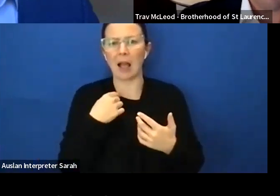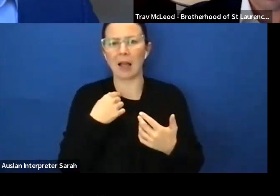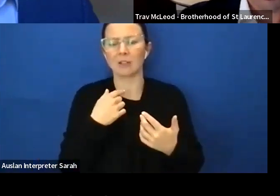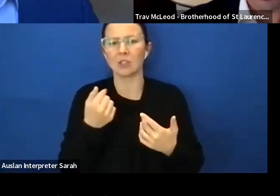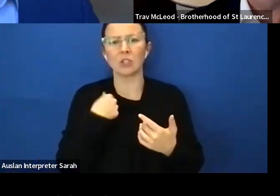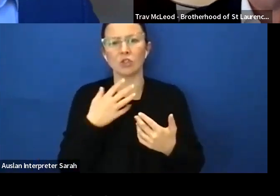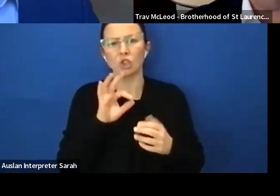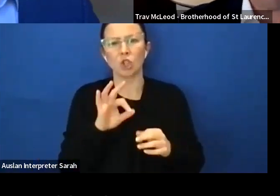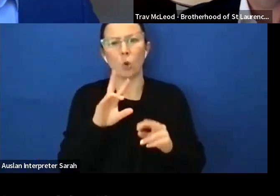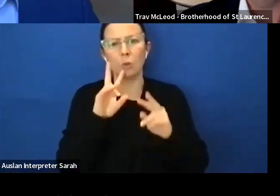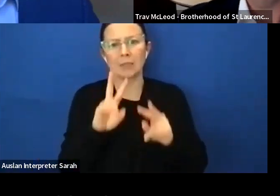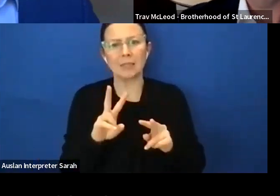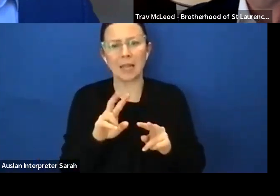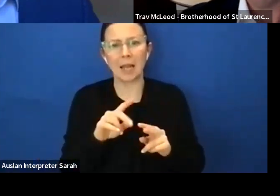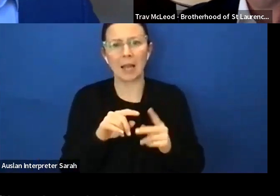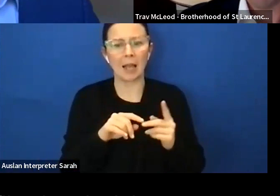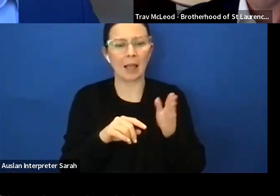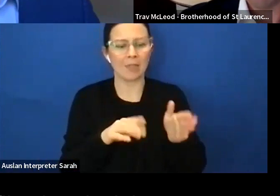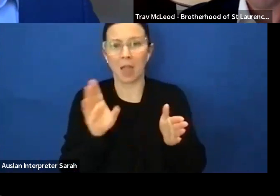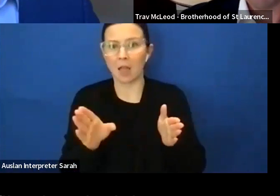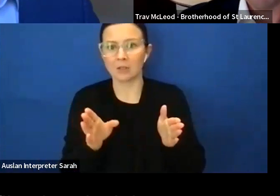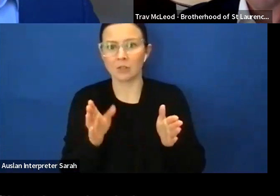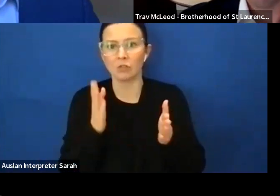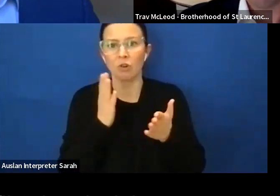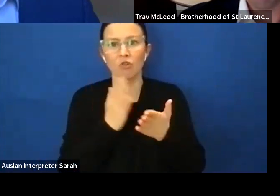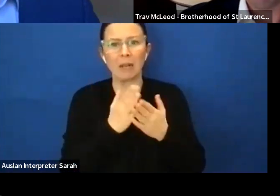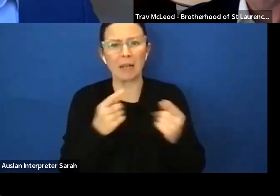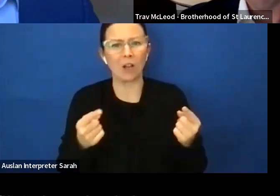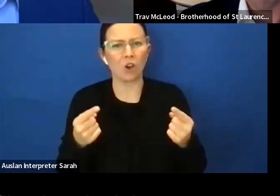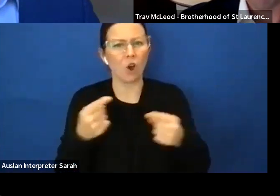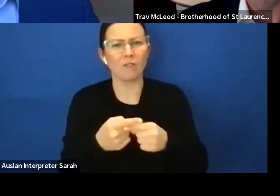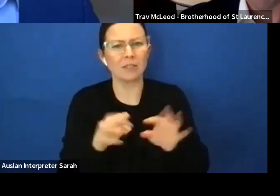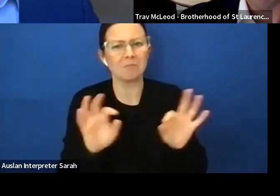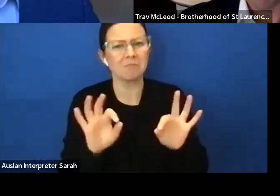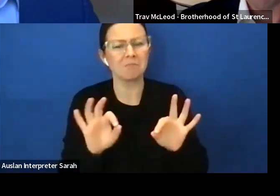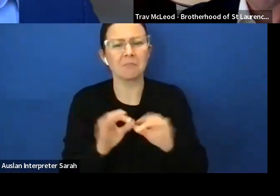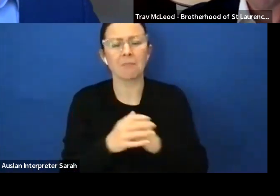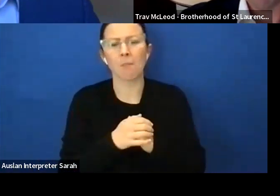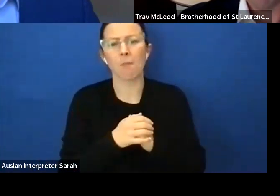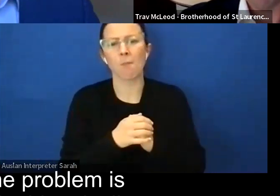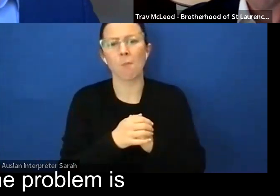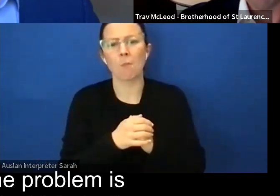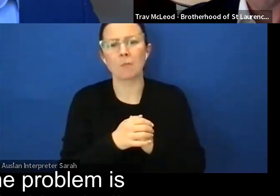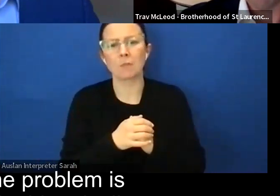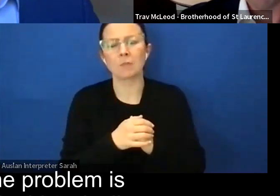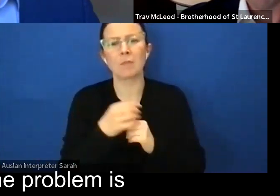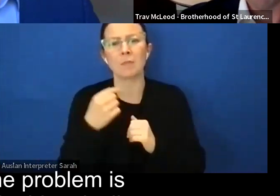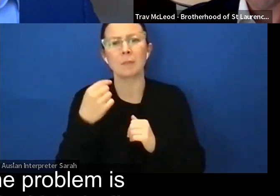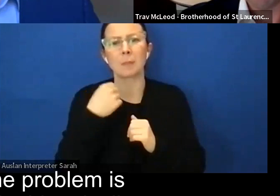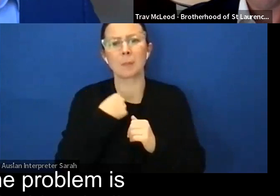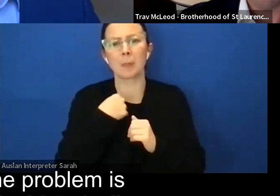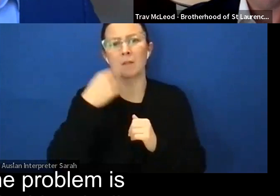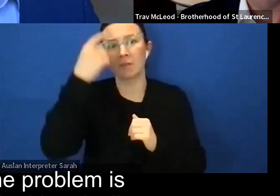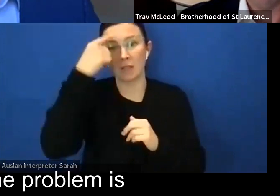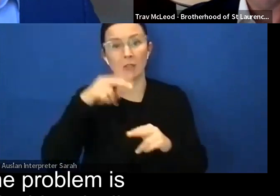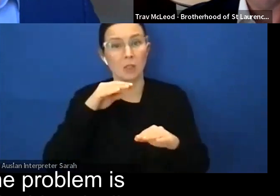I don't see the two objectives as being in conflict in principle. I think that the problem is